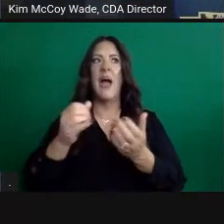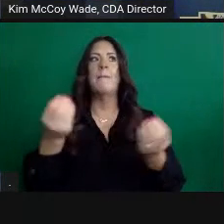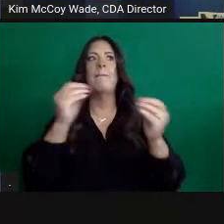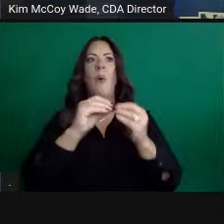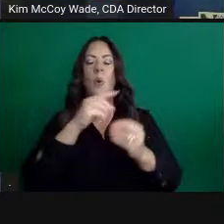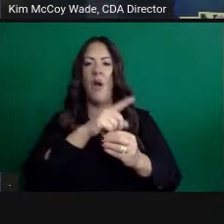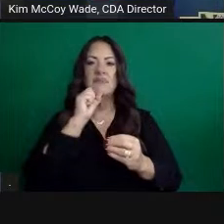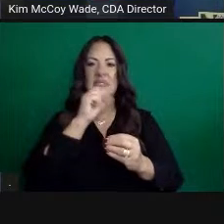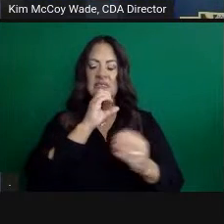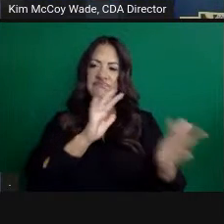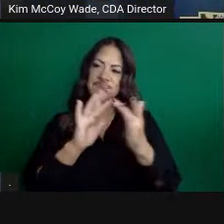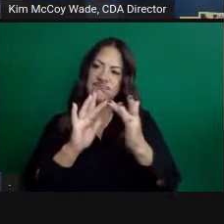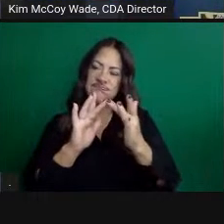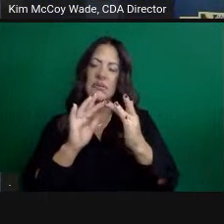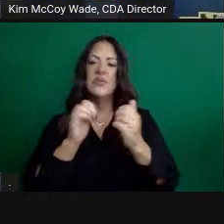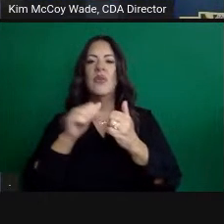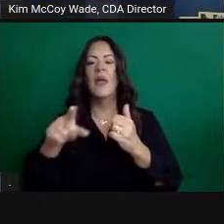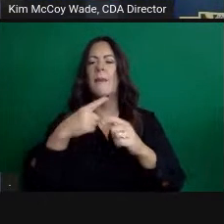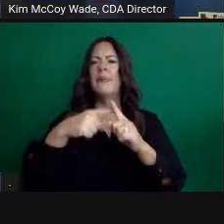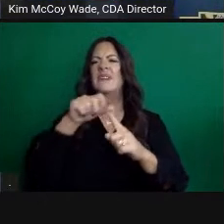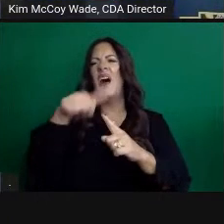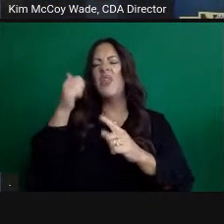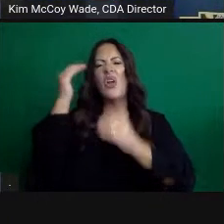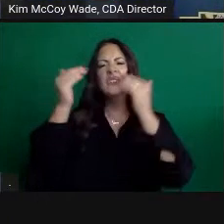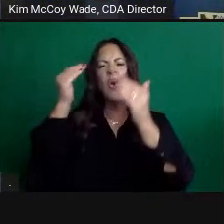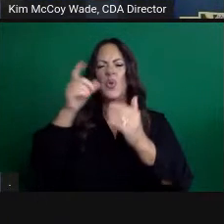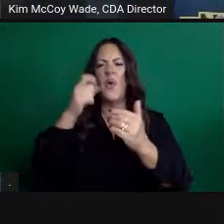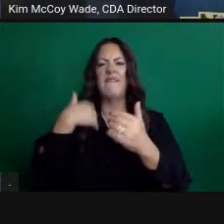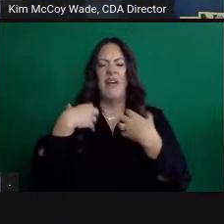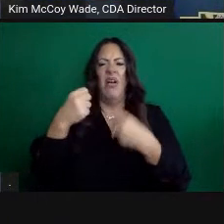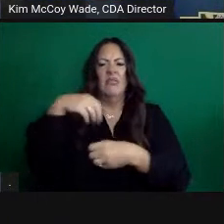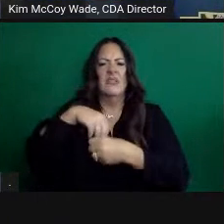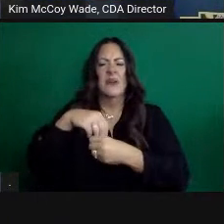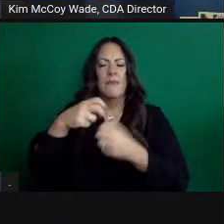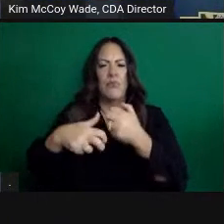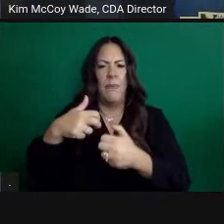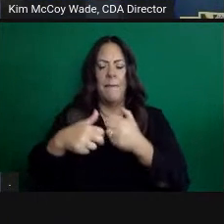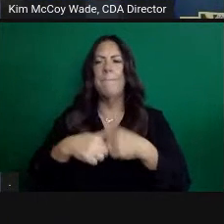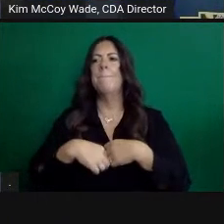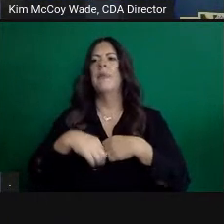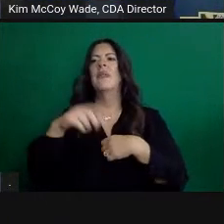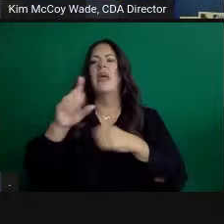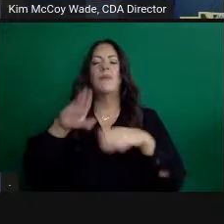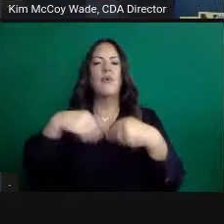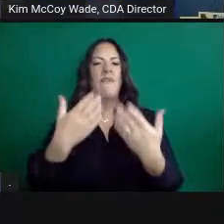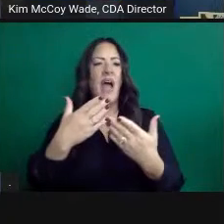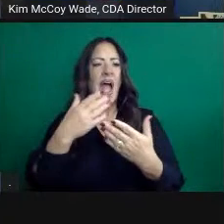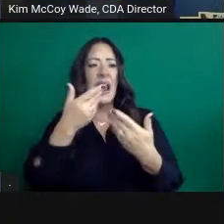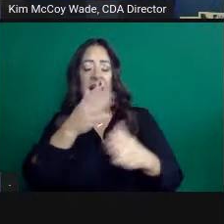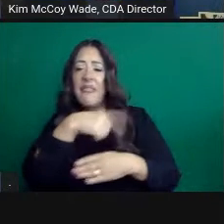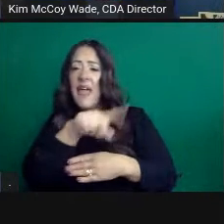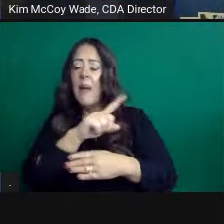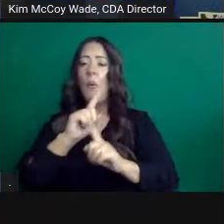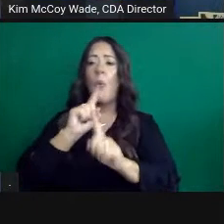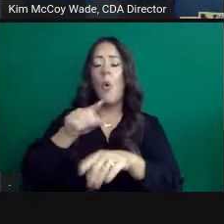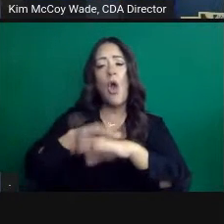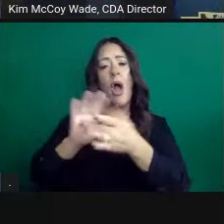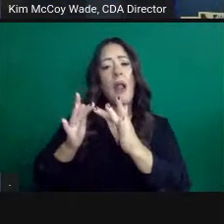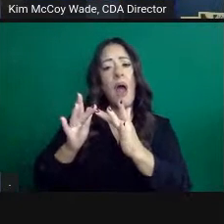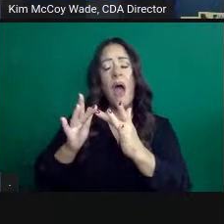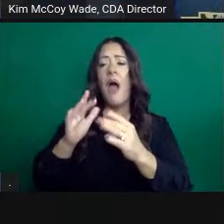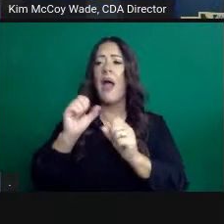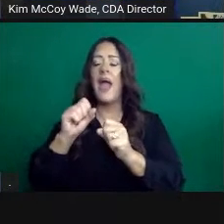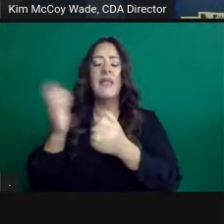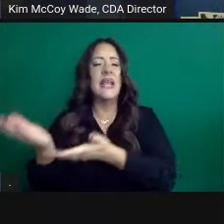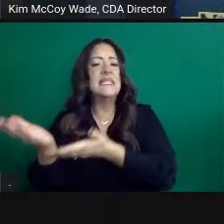before, including adding online ordering and delivery to help make that food even more in reach.